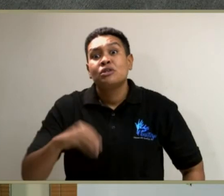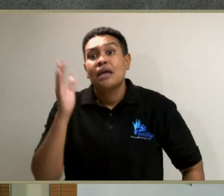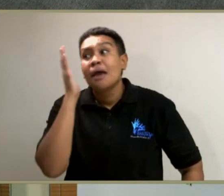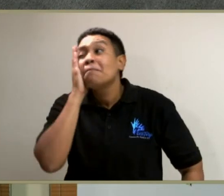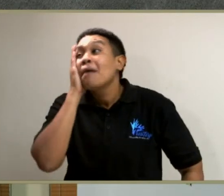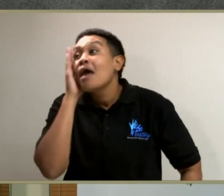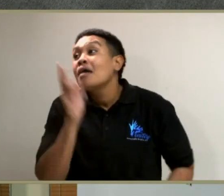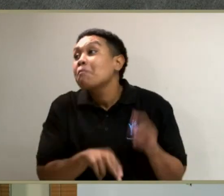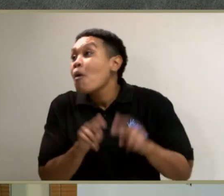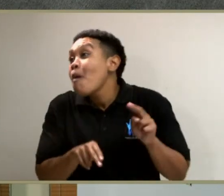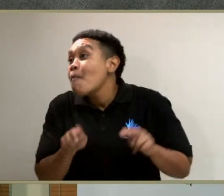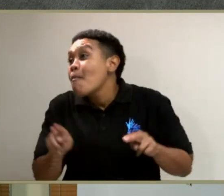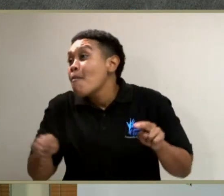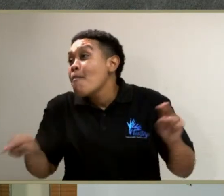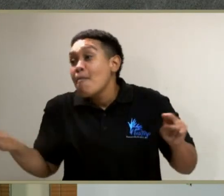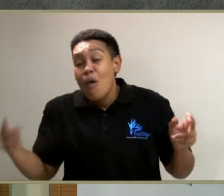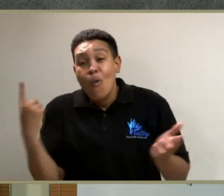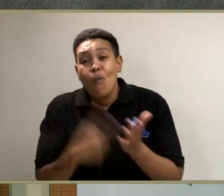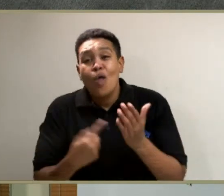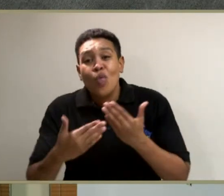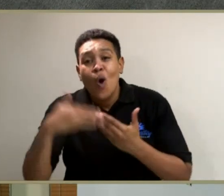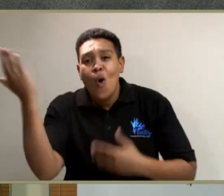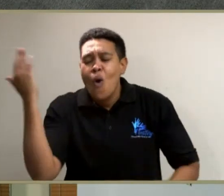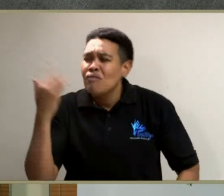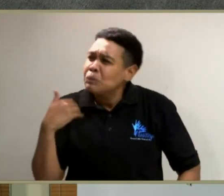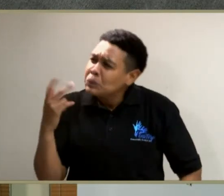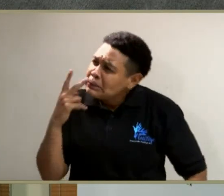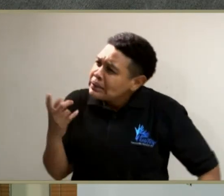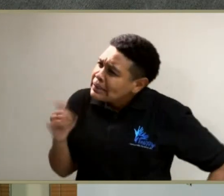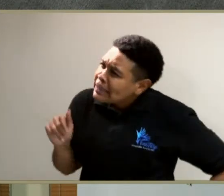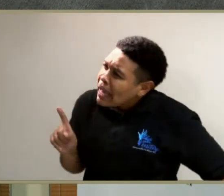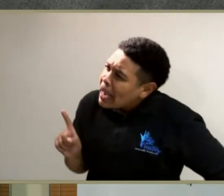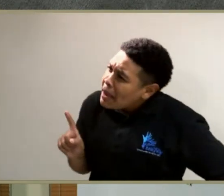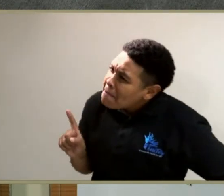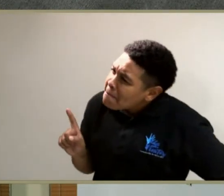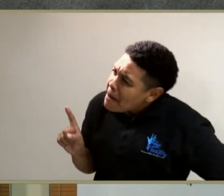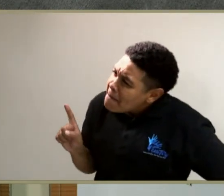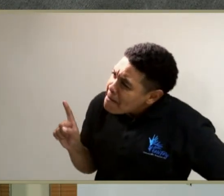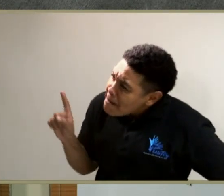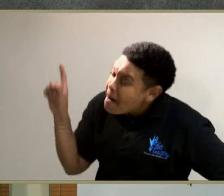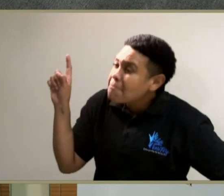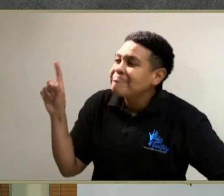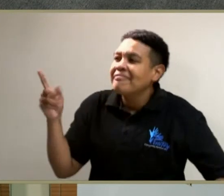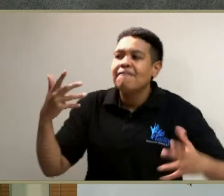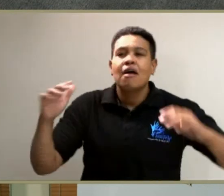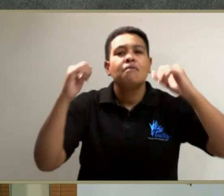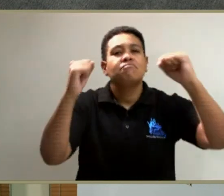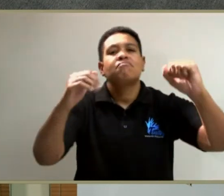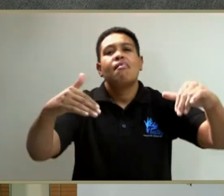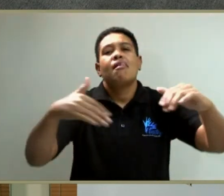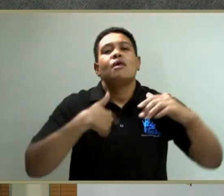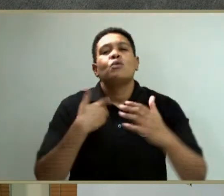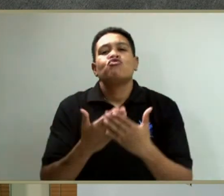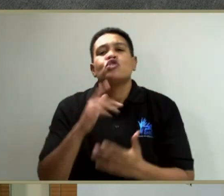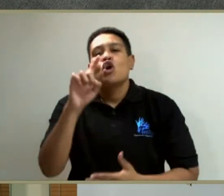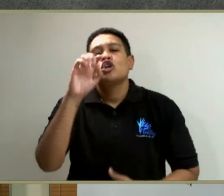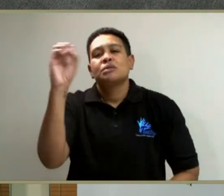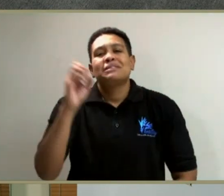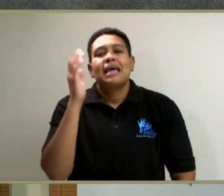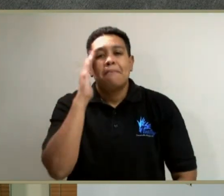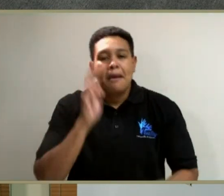occupancy. And we can see that we are climbing still, and we're not yet at the peak. We're at 100% bed occupancy